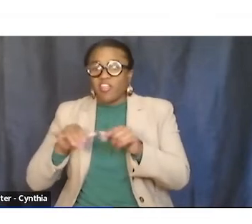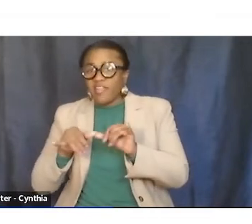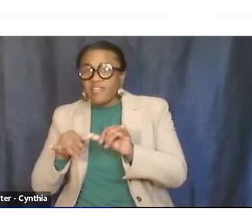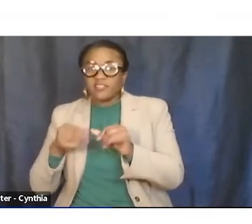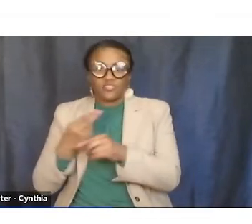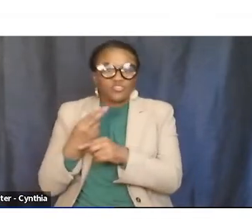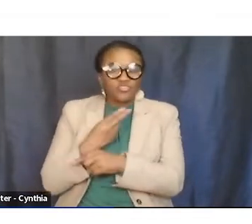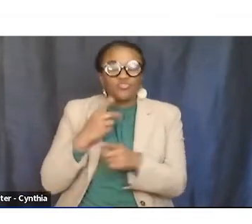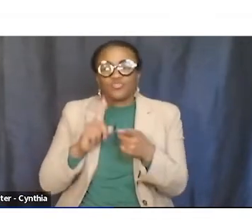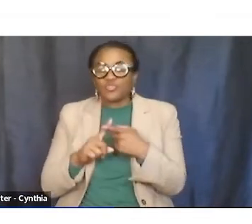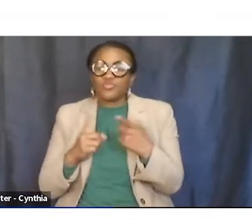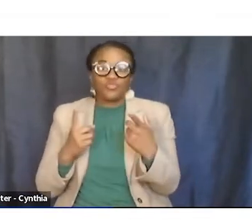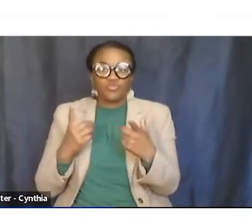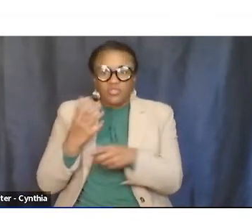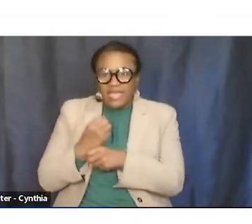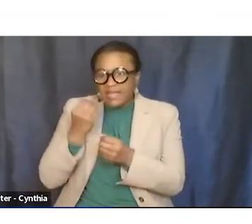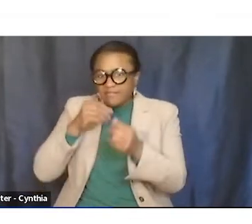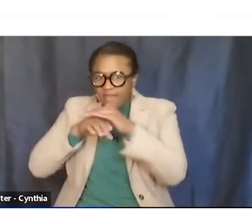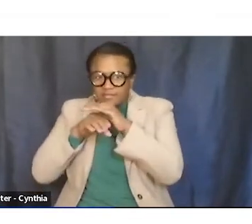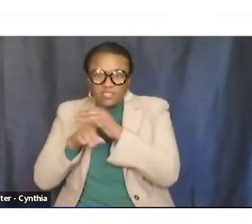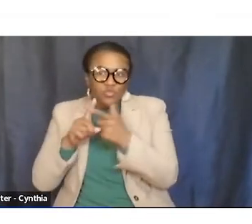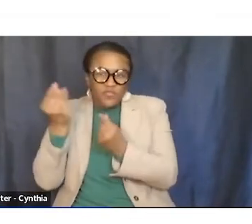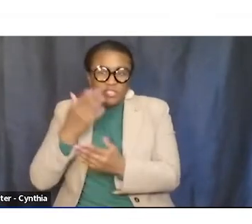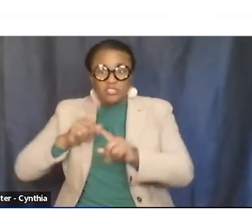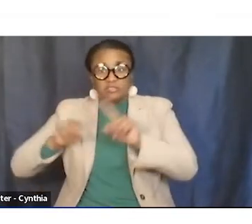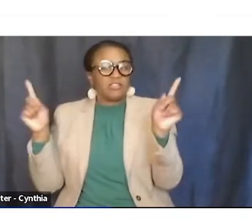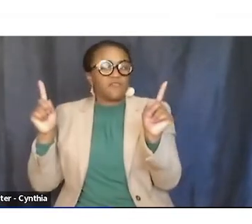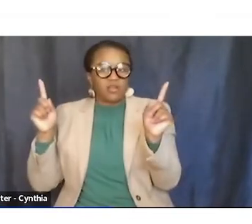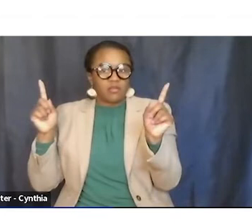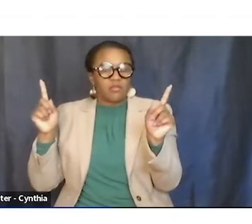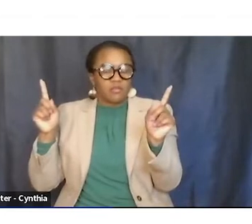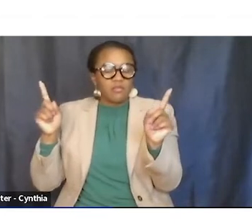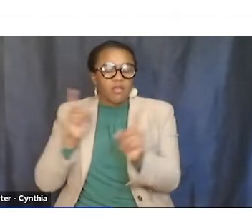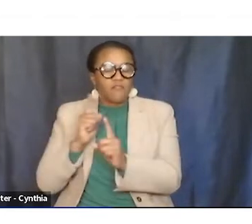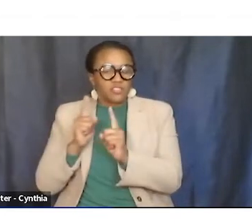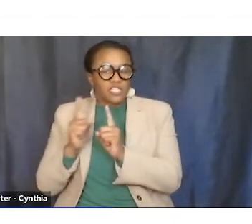information. And that's a conversation for a different day, a conversation that you can follow on